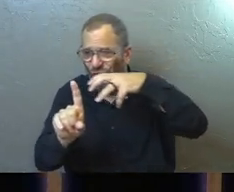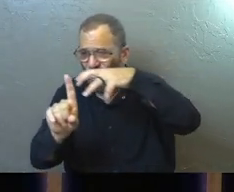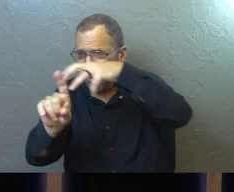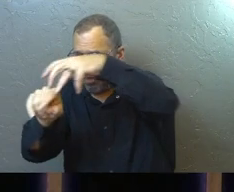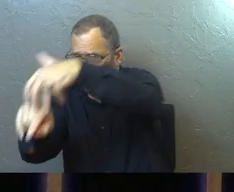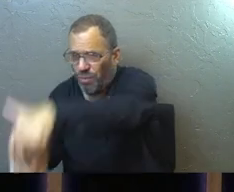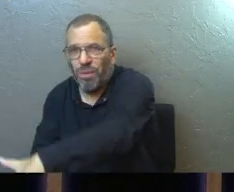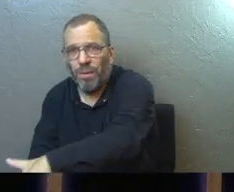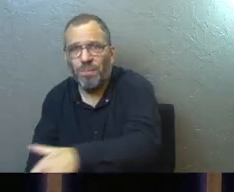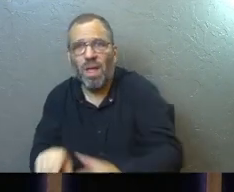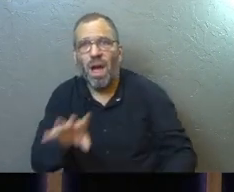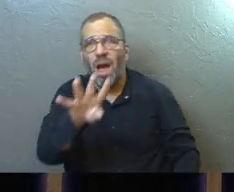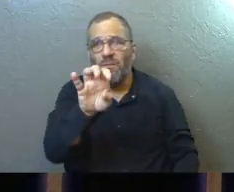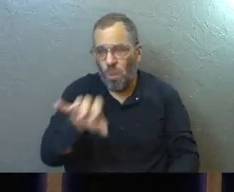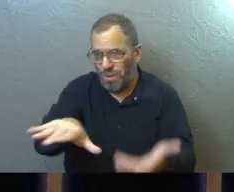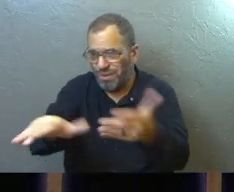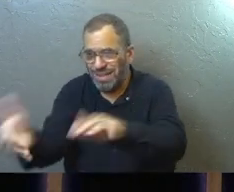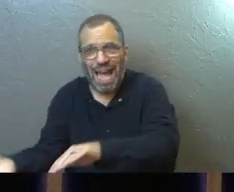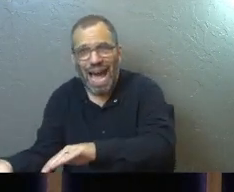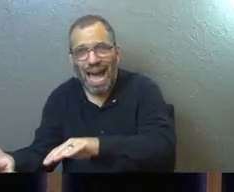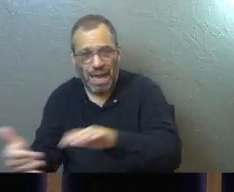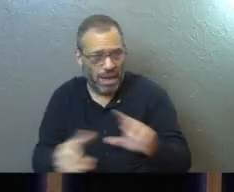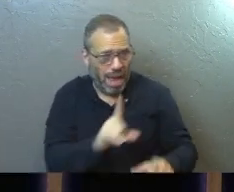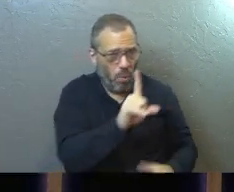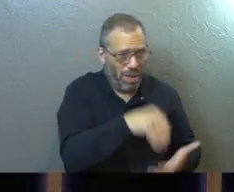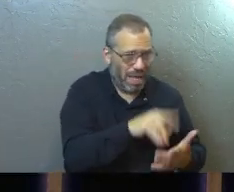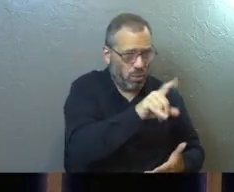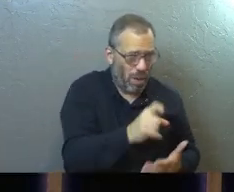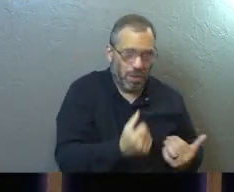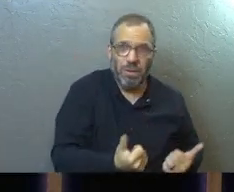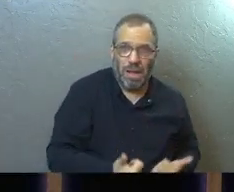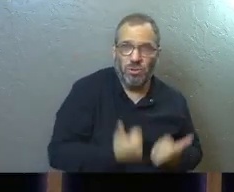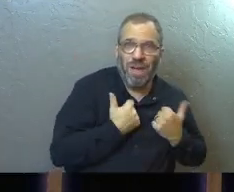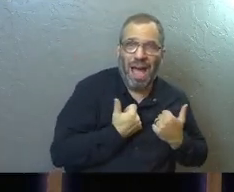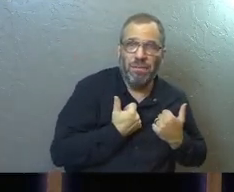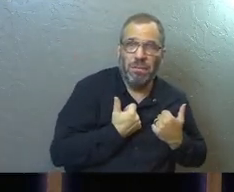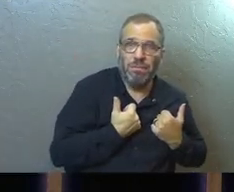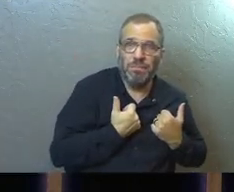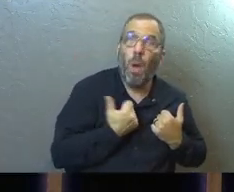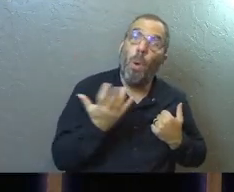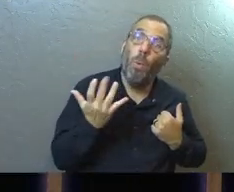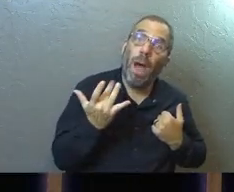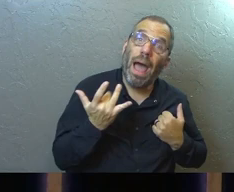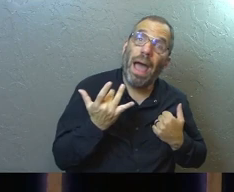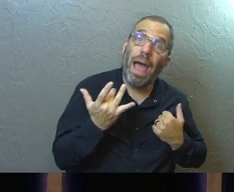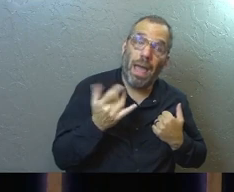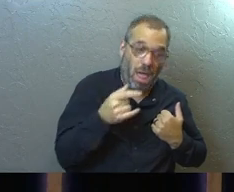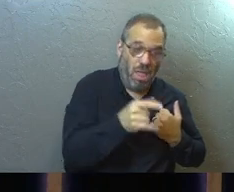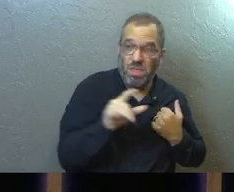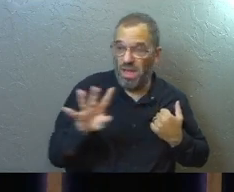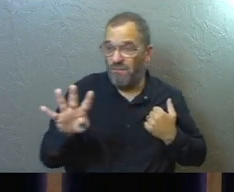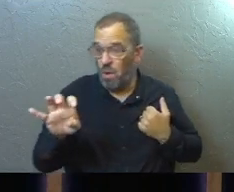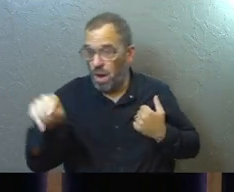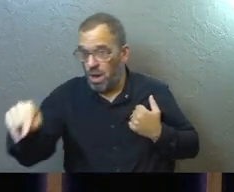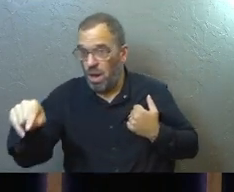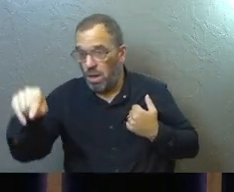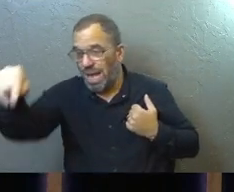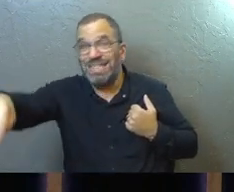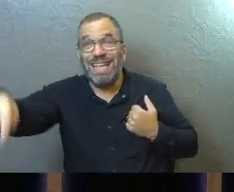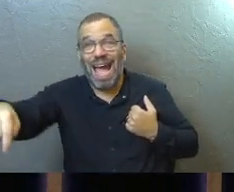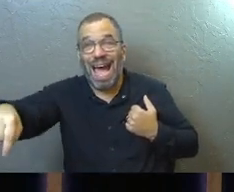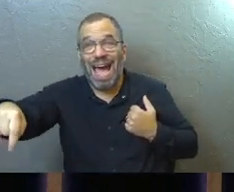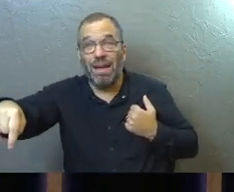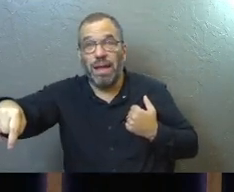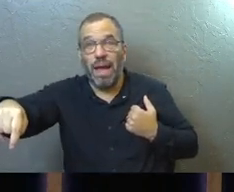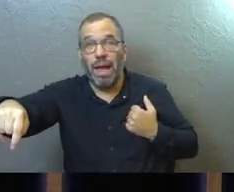And he said, 400 died, and 1,100 survived because the 400 down below